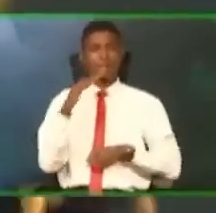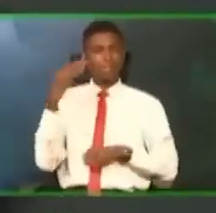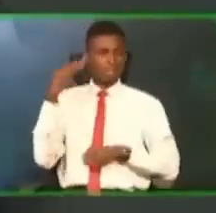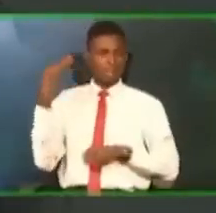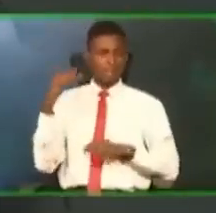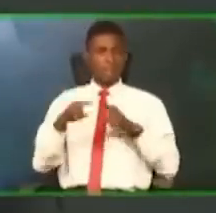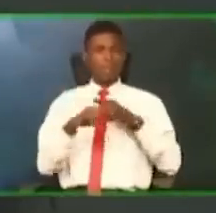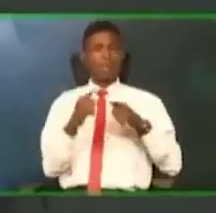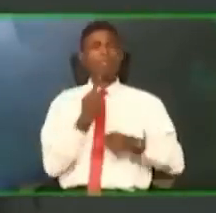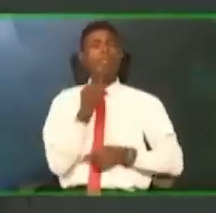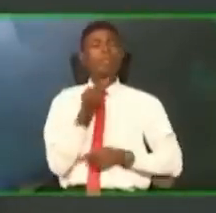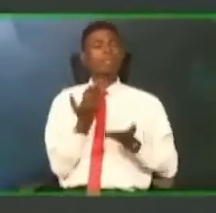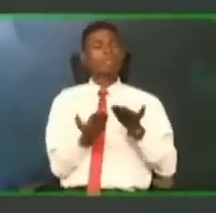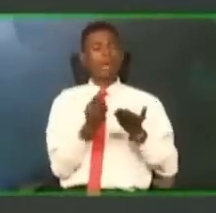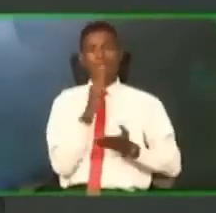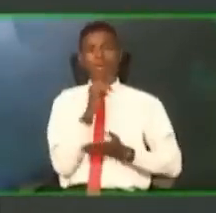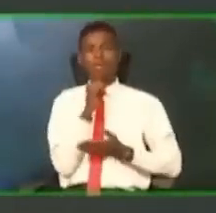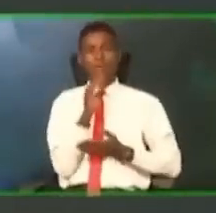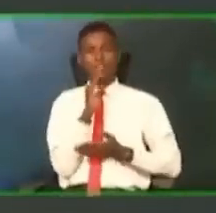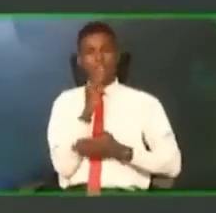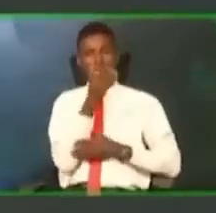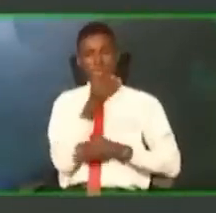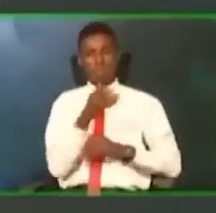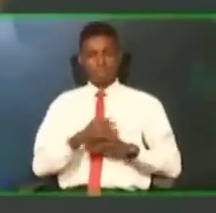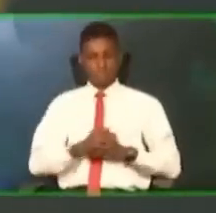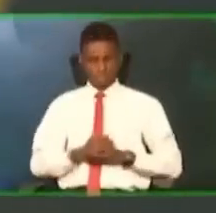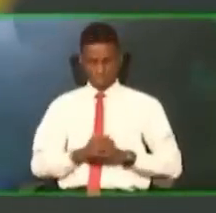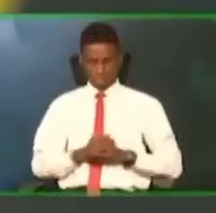voice may not be there.